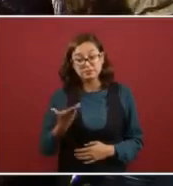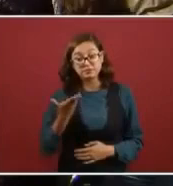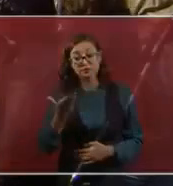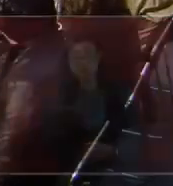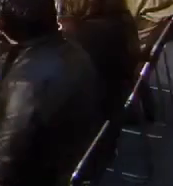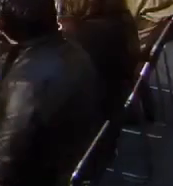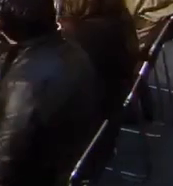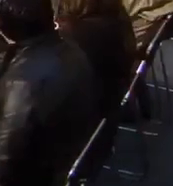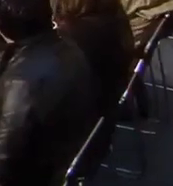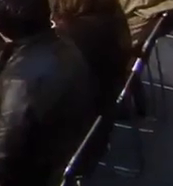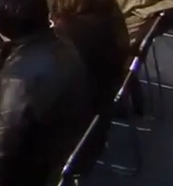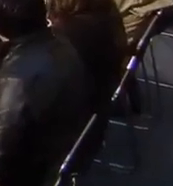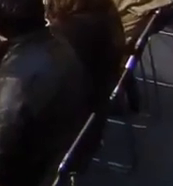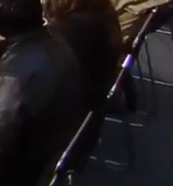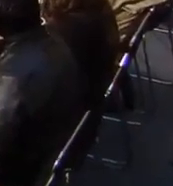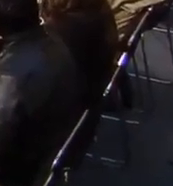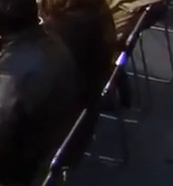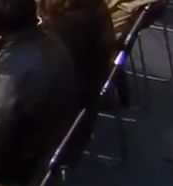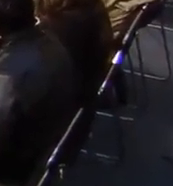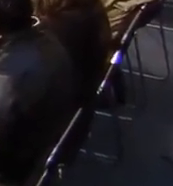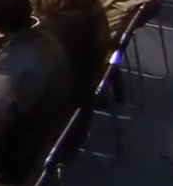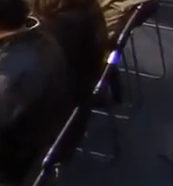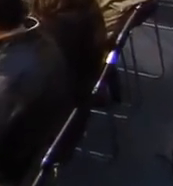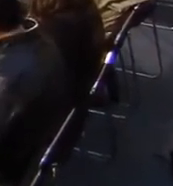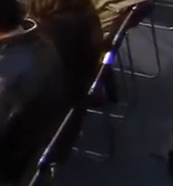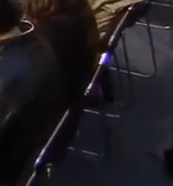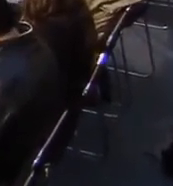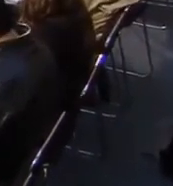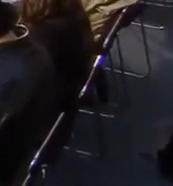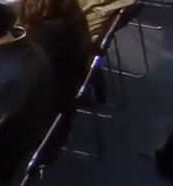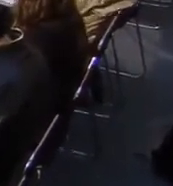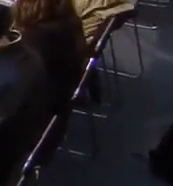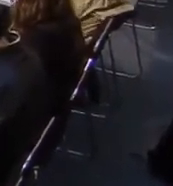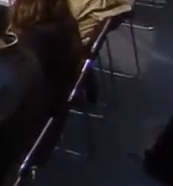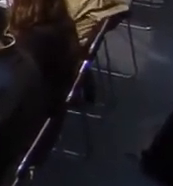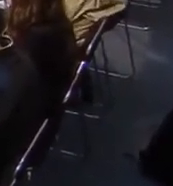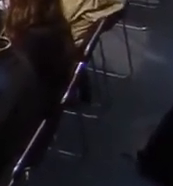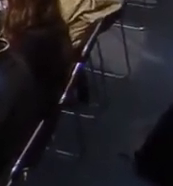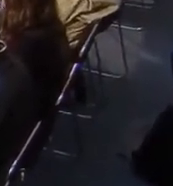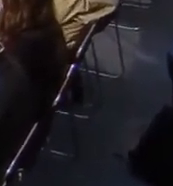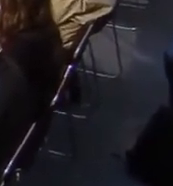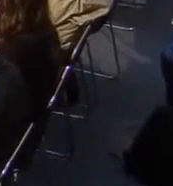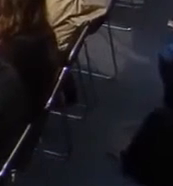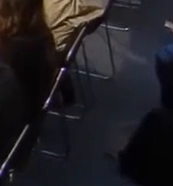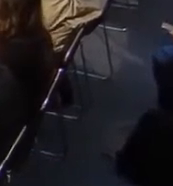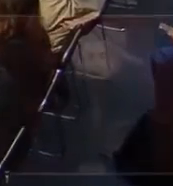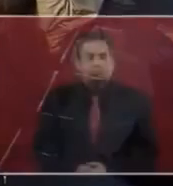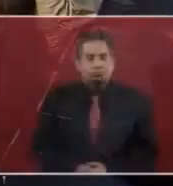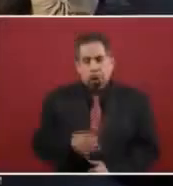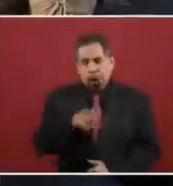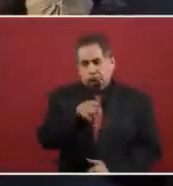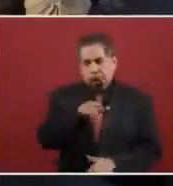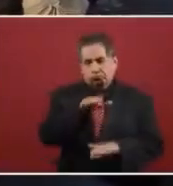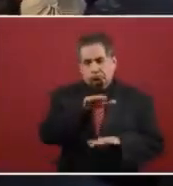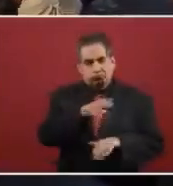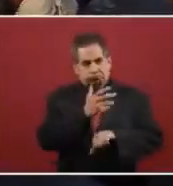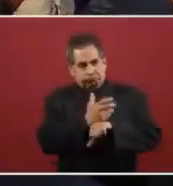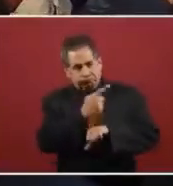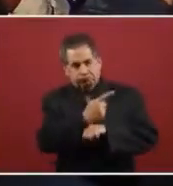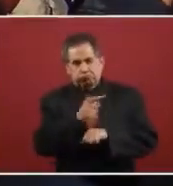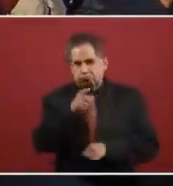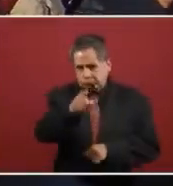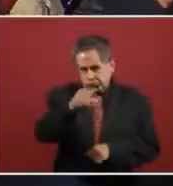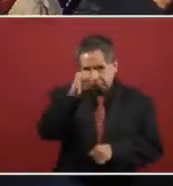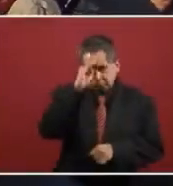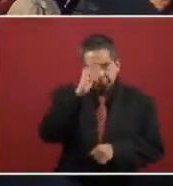your gobierno government norteamericanos frente al towards señor the Trump, North American and ha Trump sido en pos de la conciliación, has en pos been del, a like